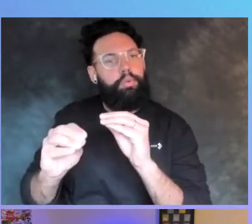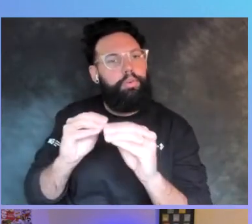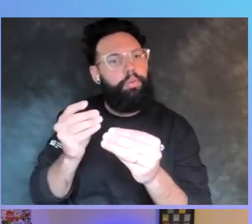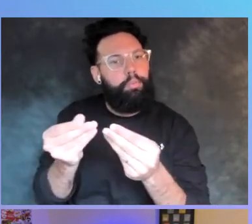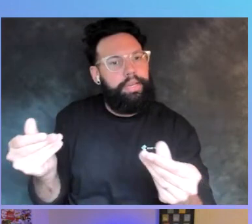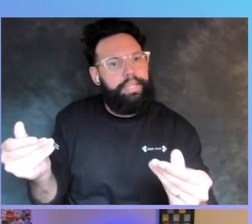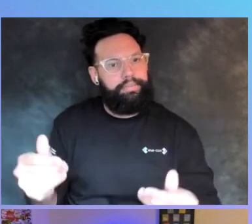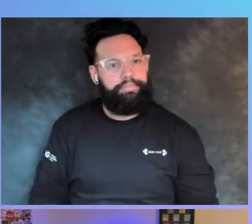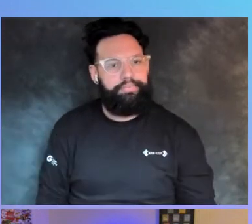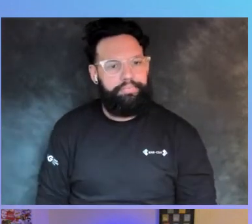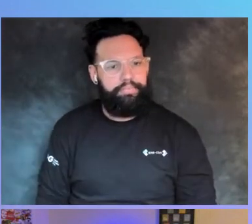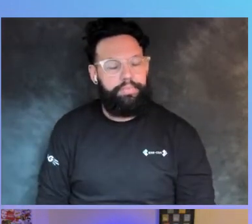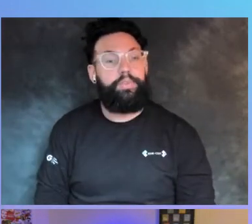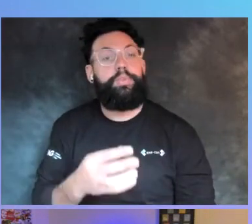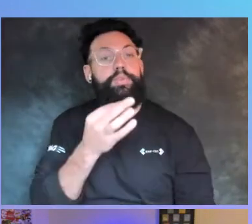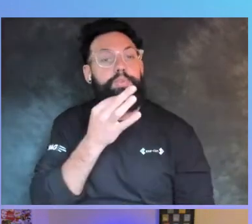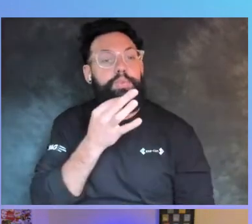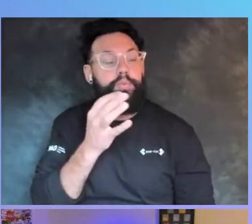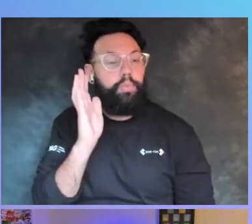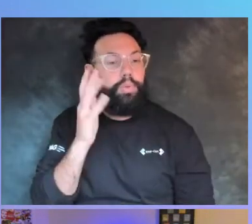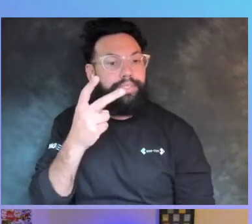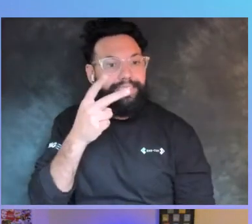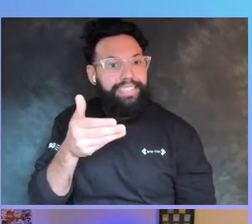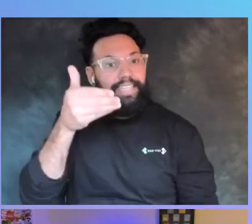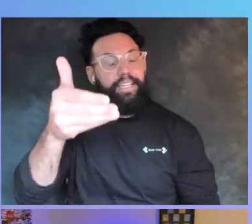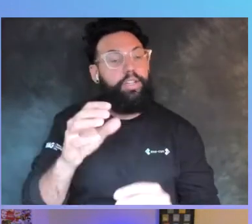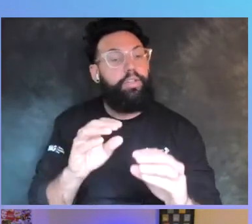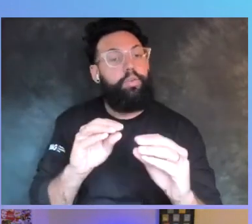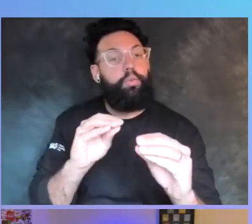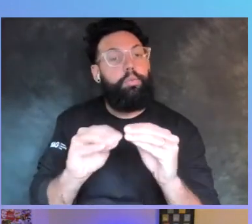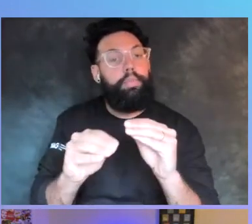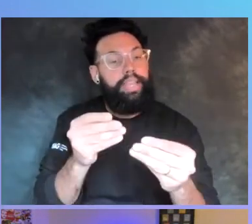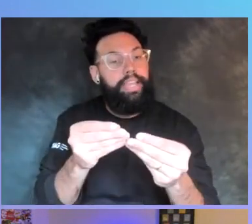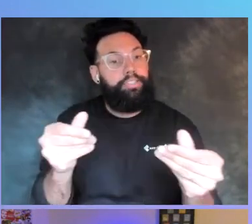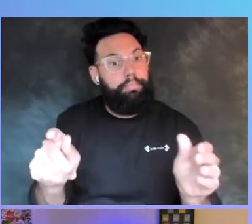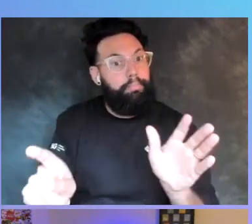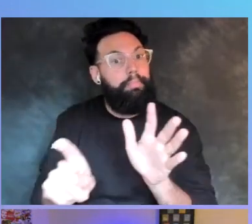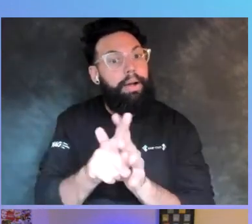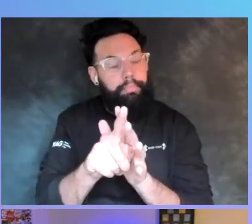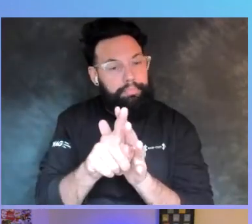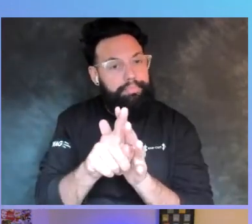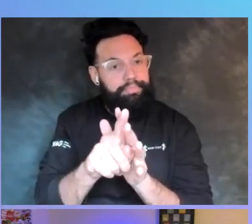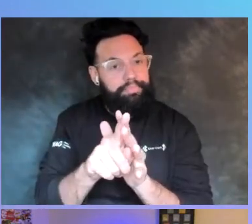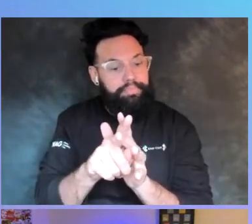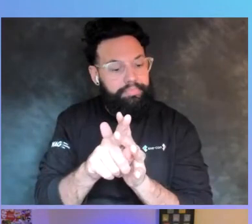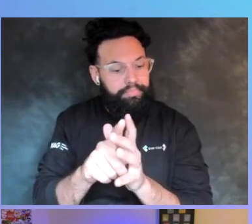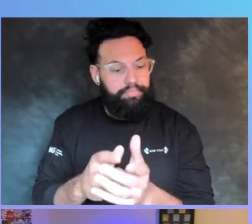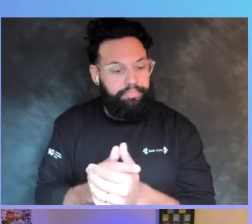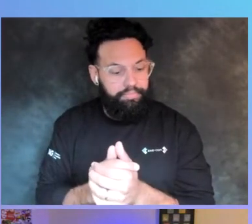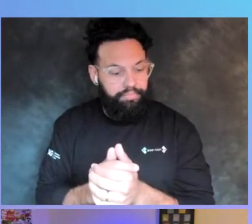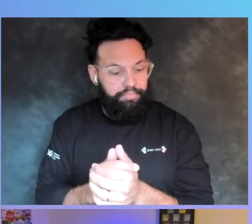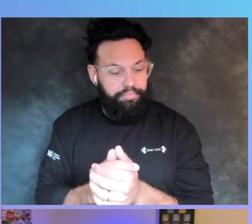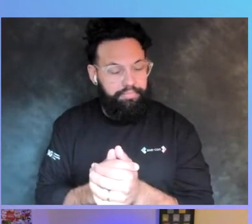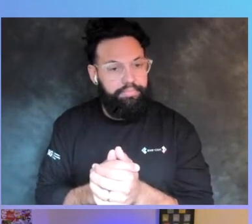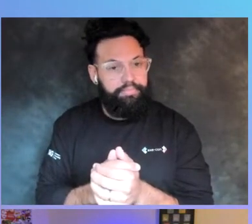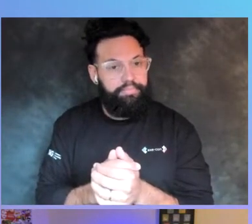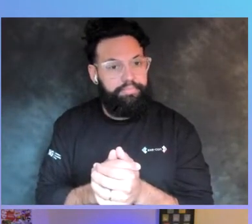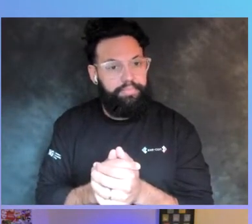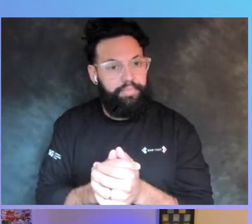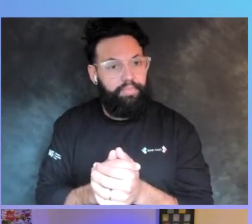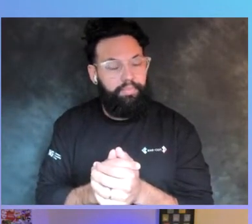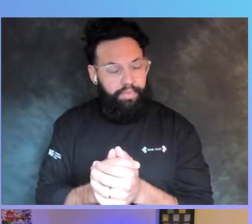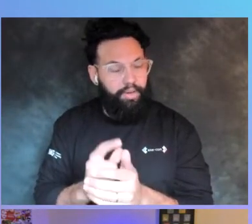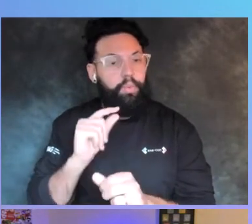a moment, you'll see the remediation pop up. But what's cool about our system is that before we're